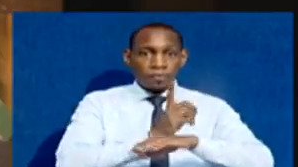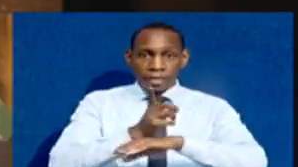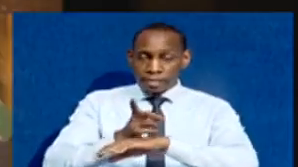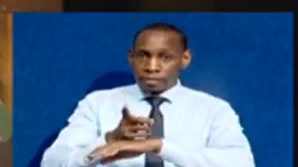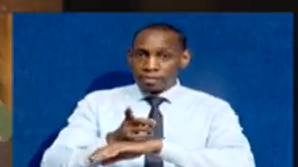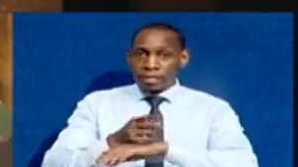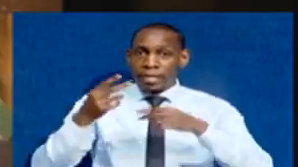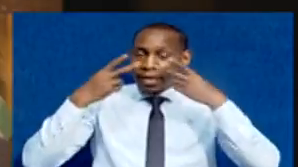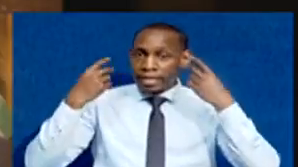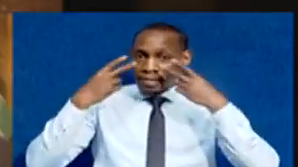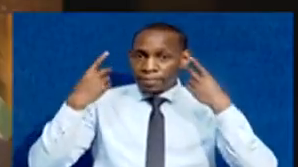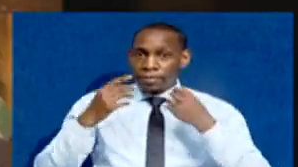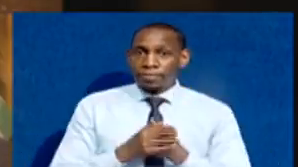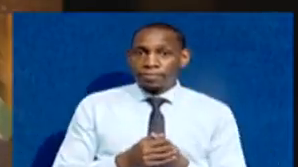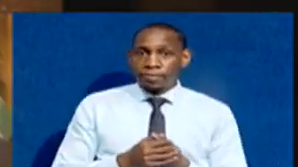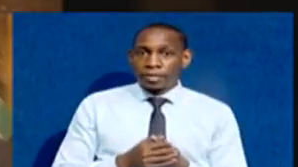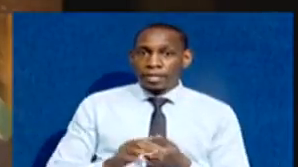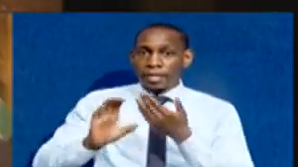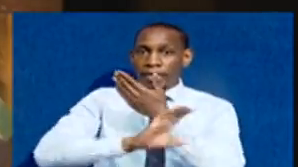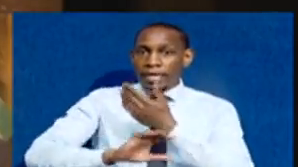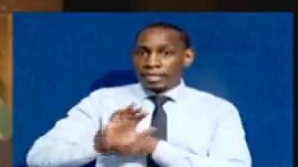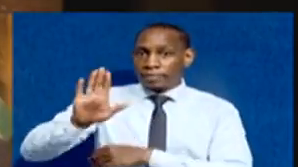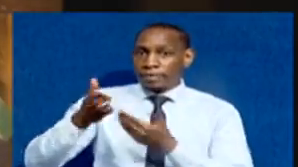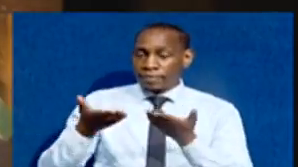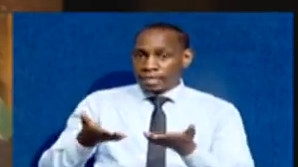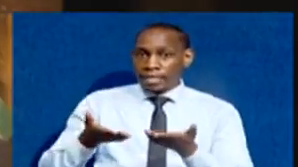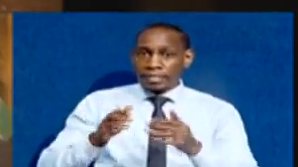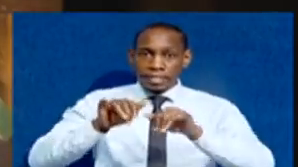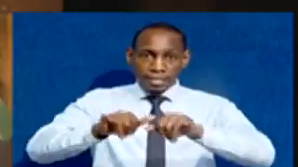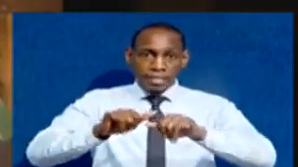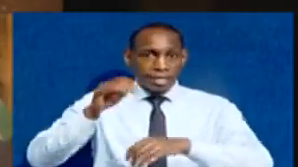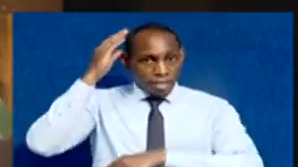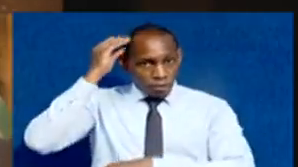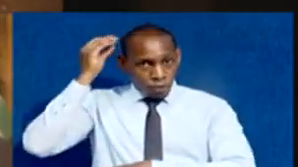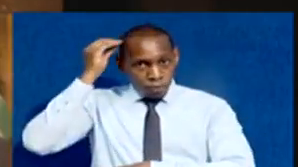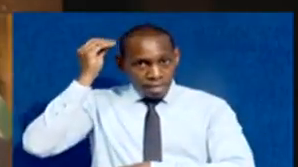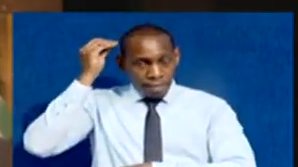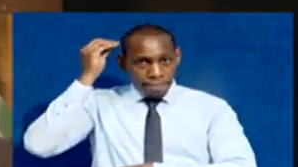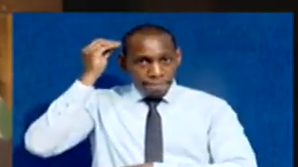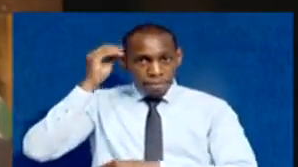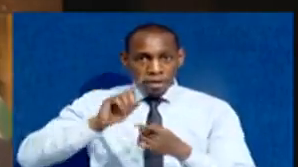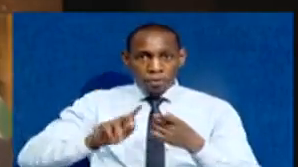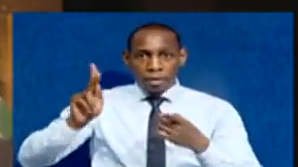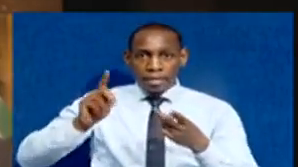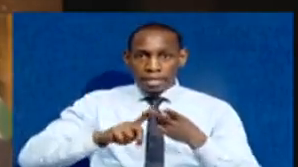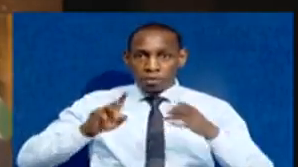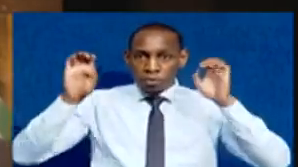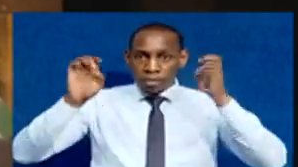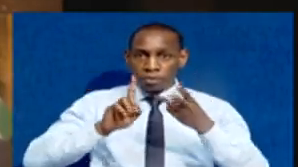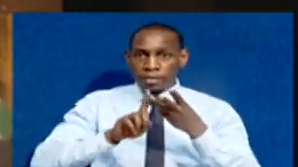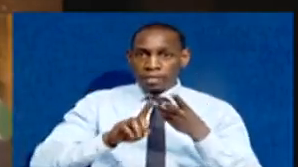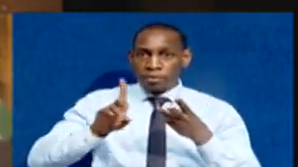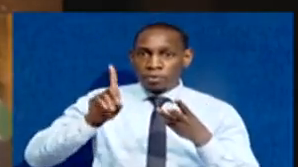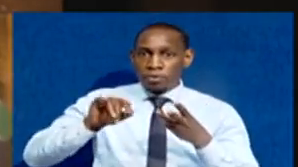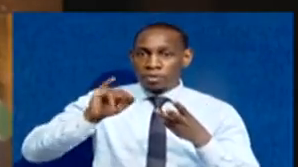to the threat of Al-Shabaab. And the five countries currently in Somalia, Kenya, Ethiopia,